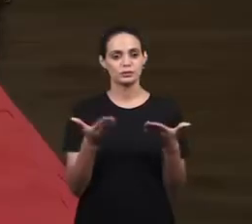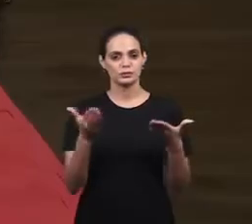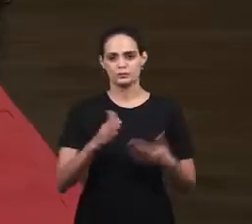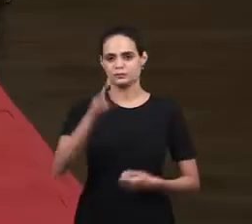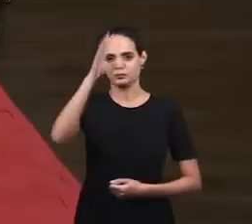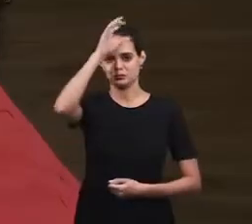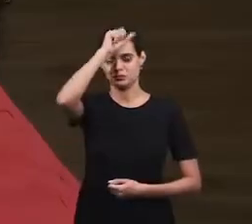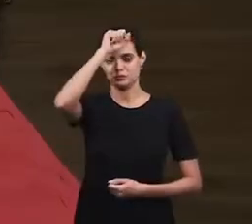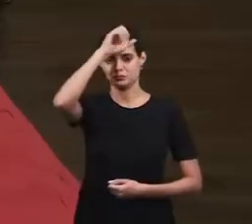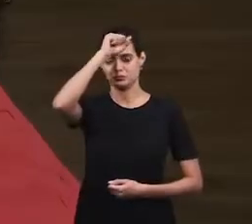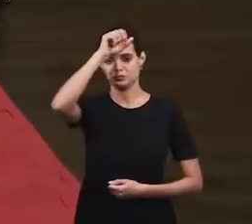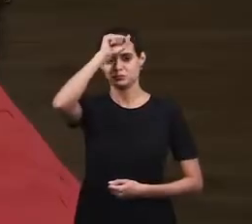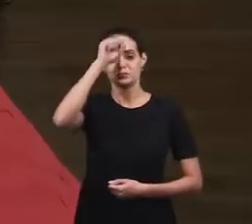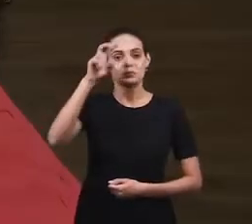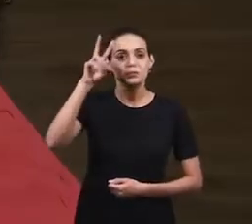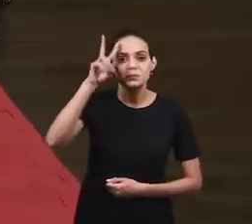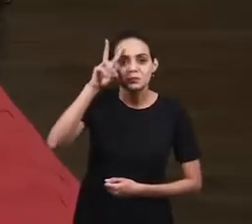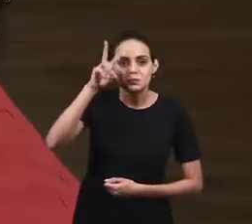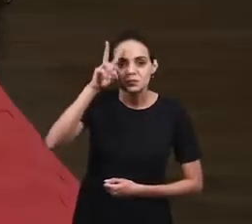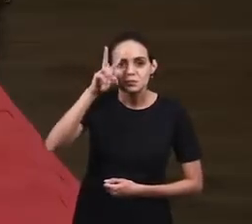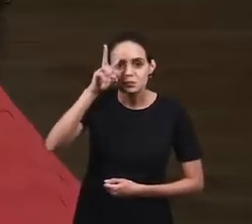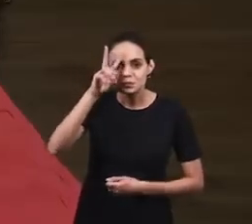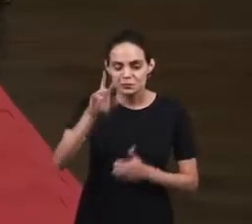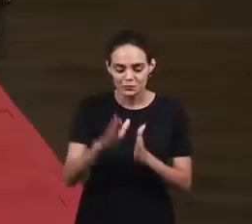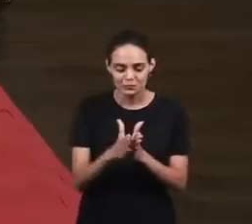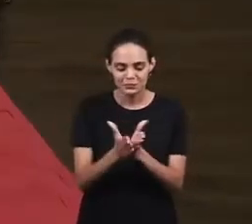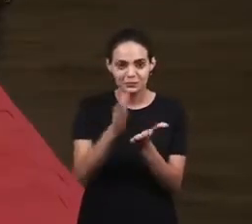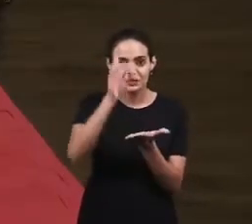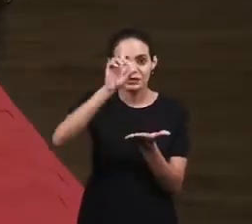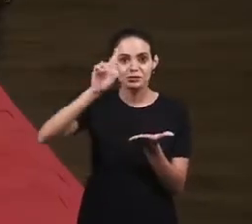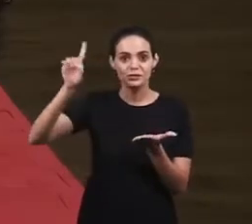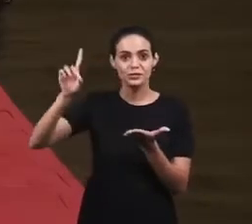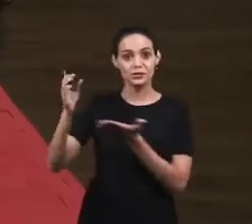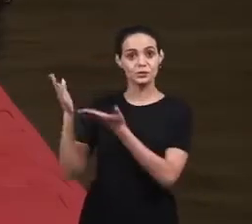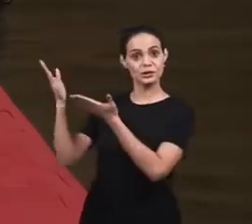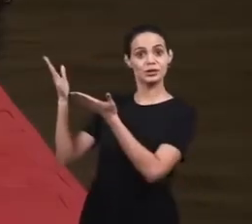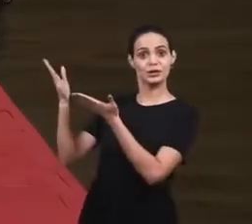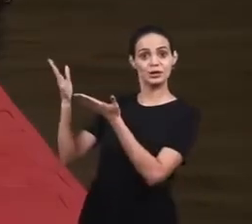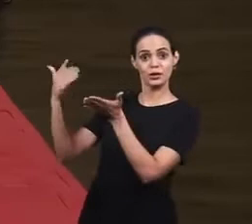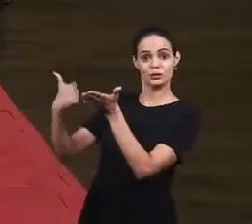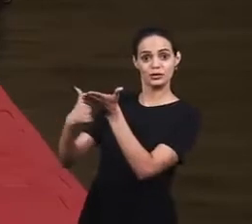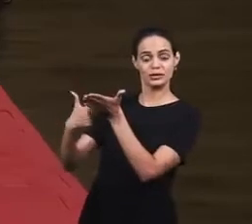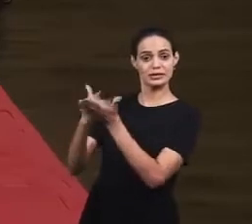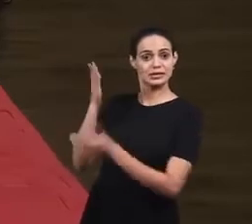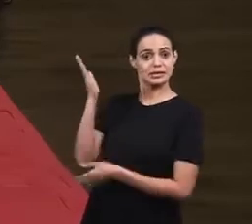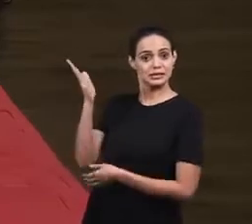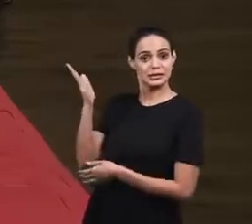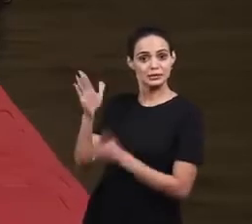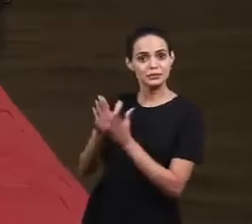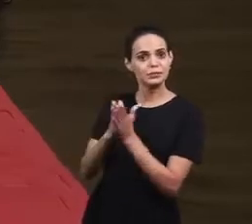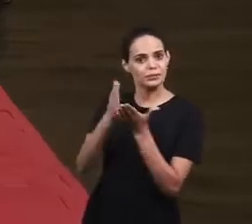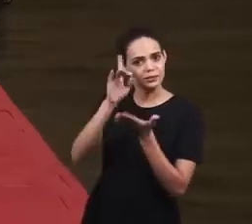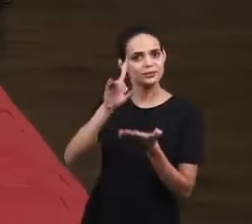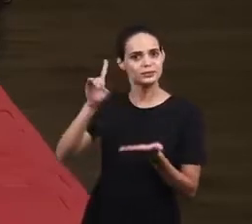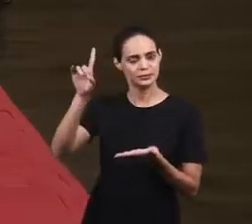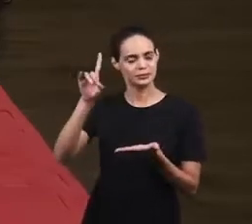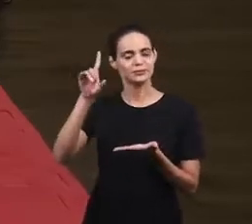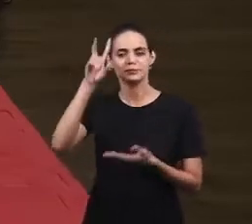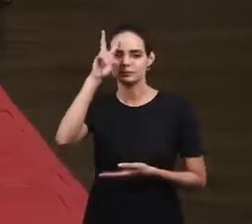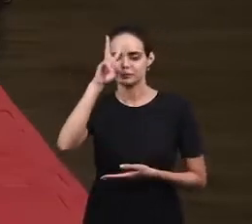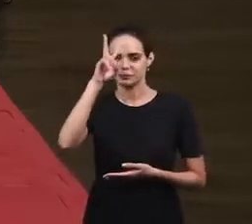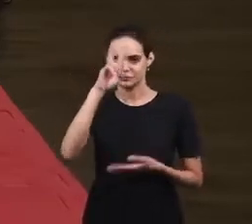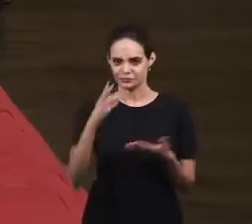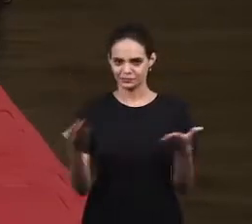Today, we're going to learn one more story from the Bible, this book right here, the Word of God.